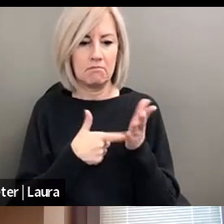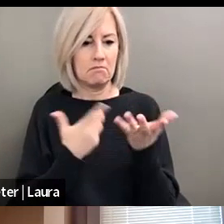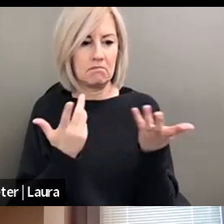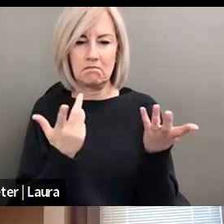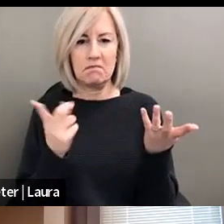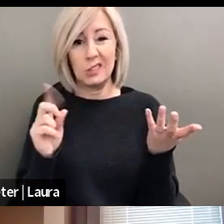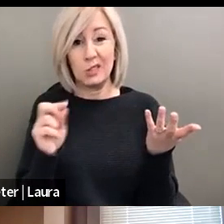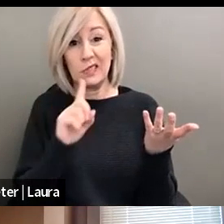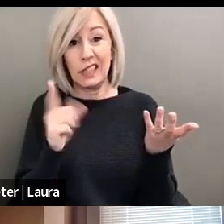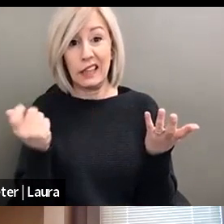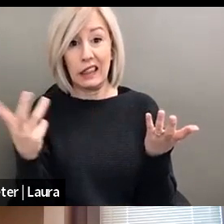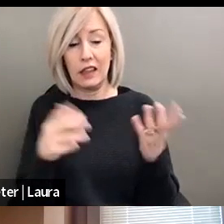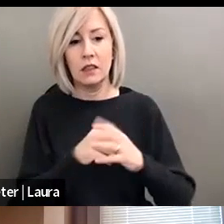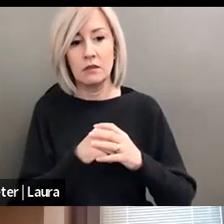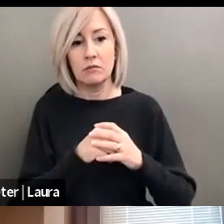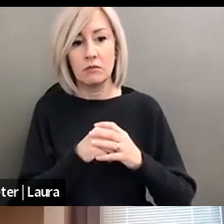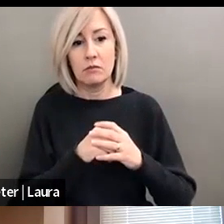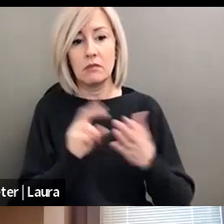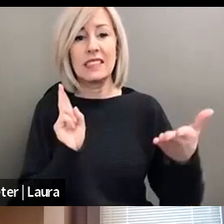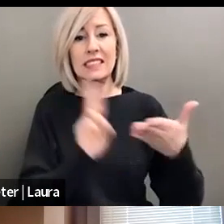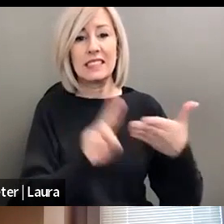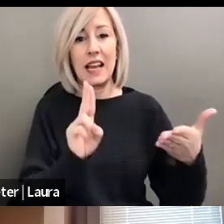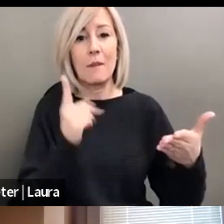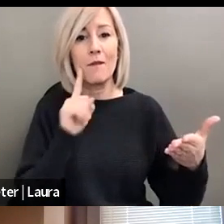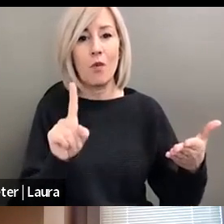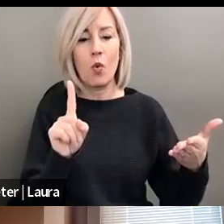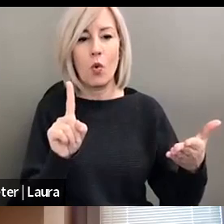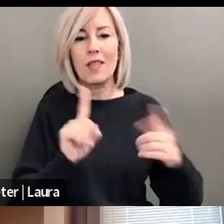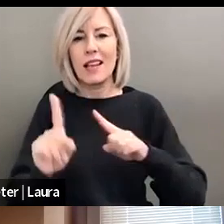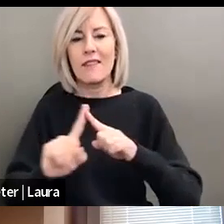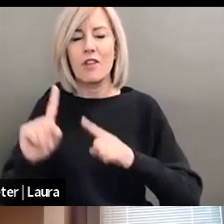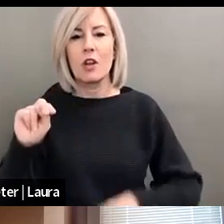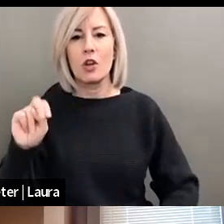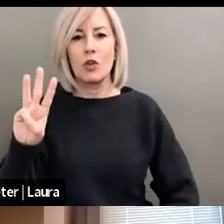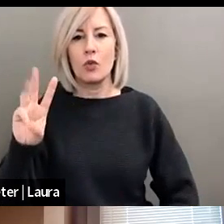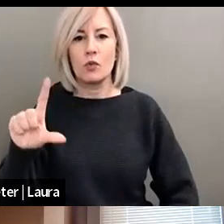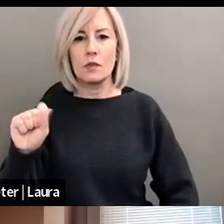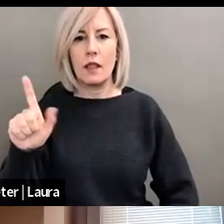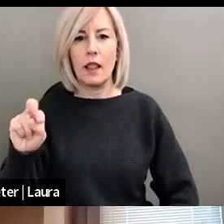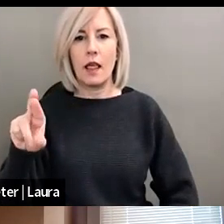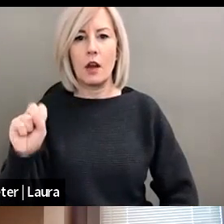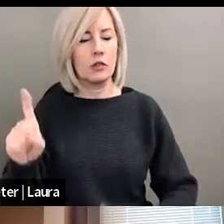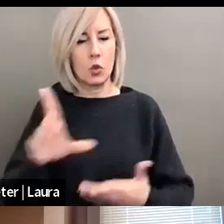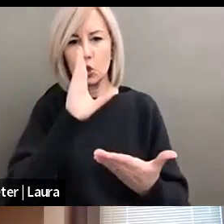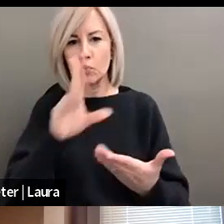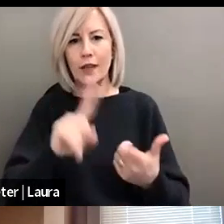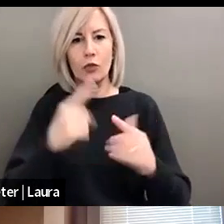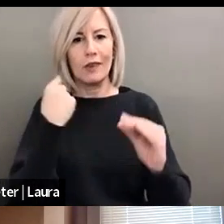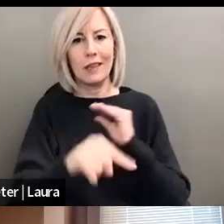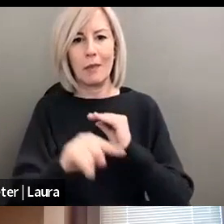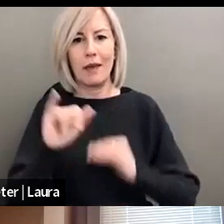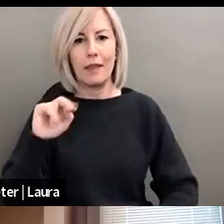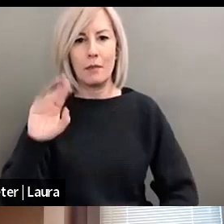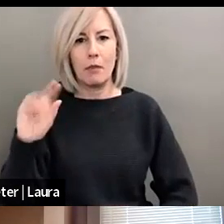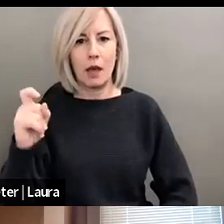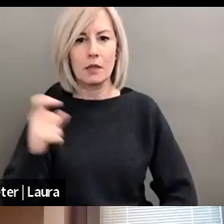really do much of anything is signing up for the different newsletters. It goes right to your inbox. We try